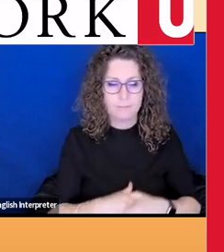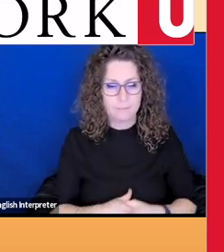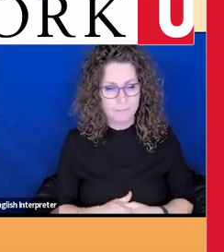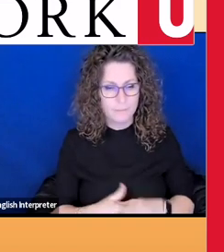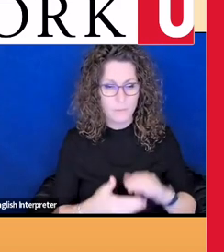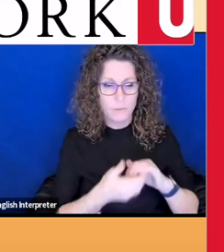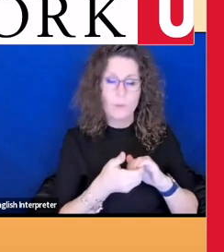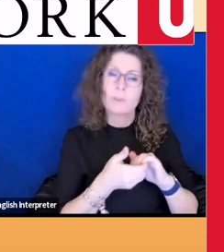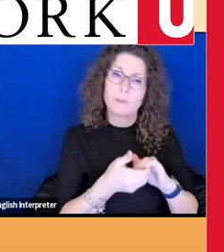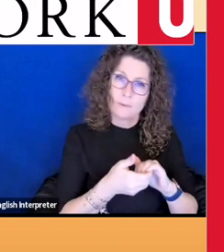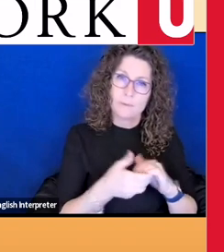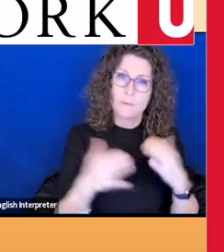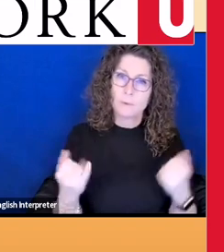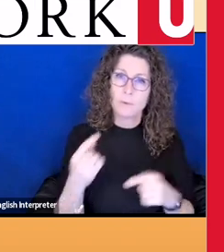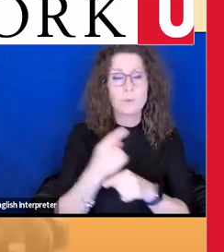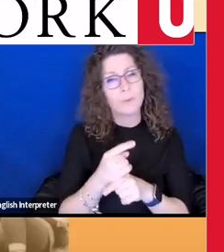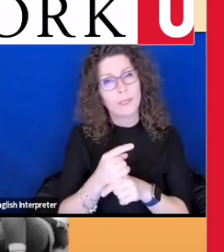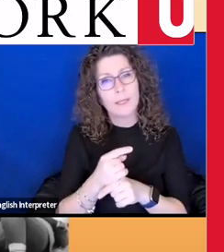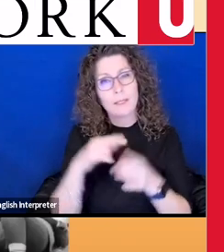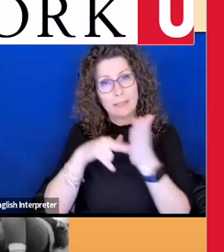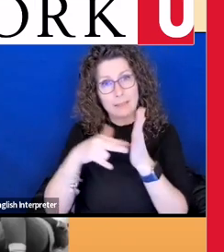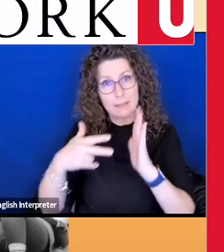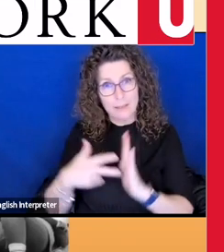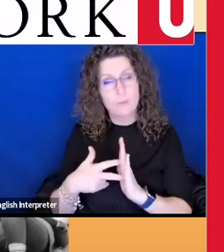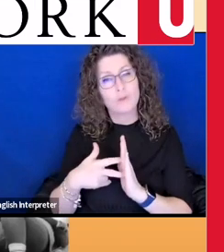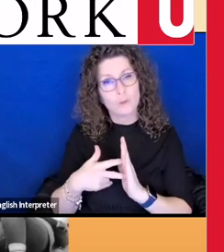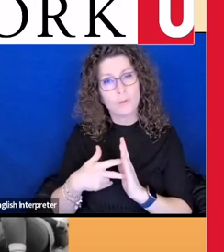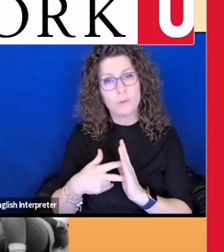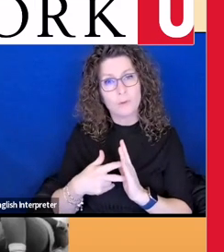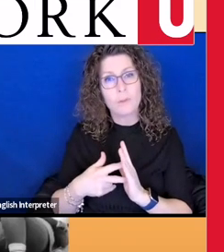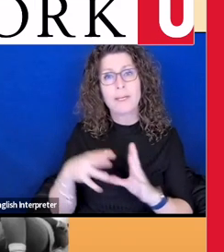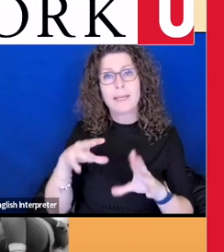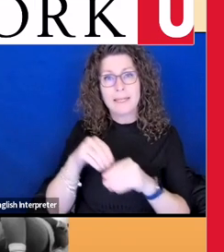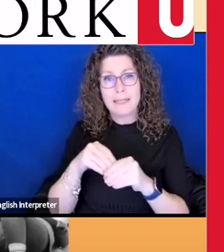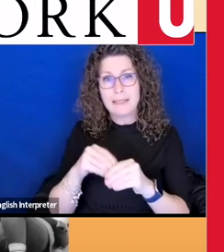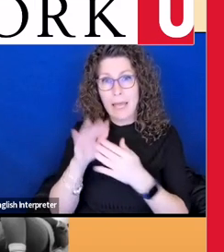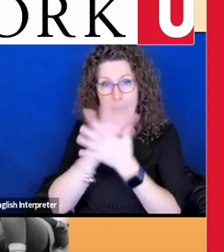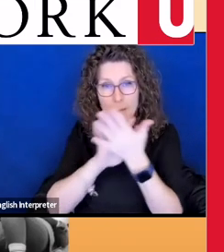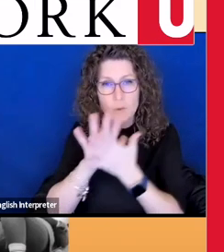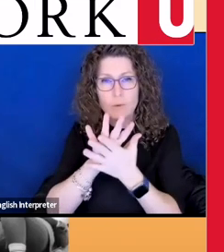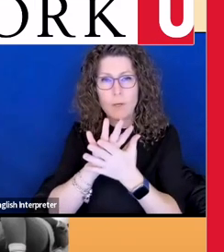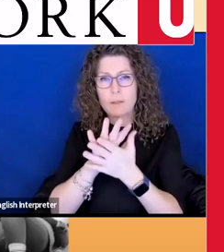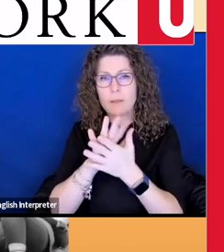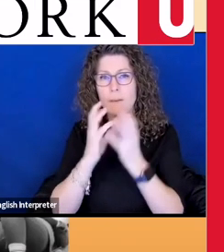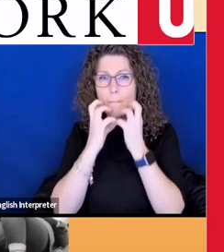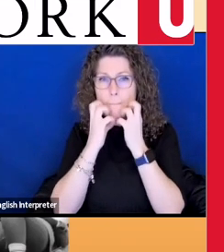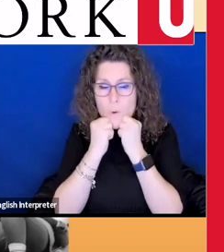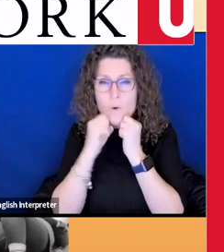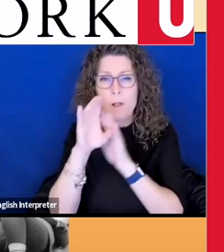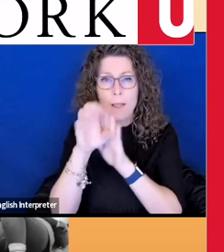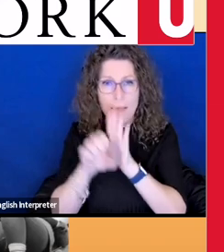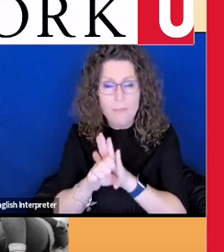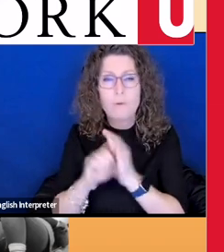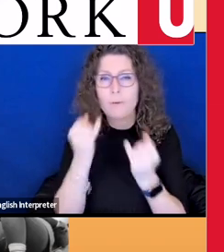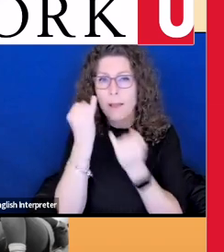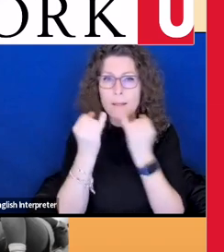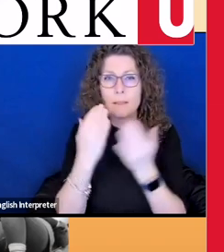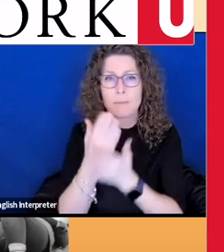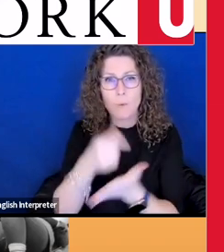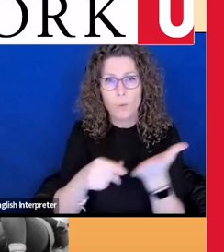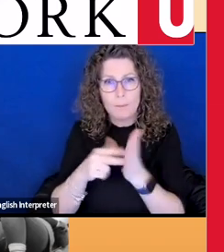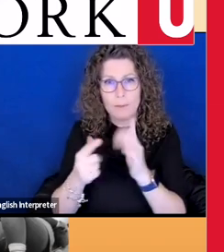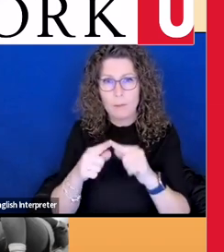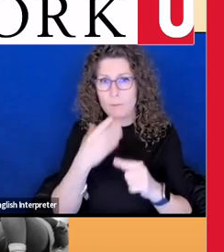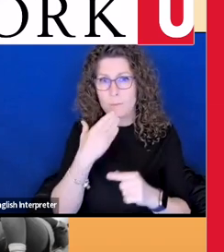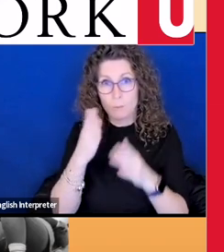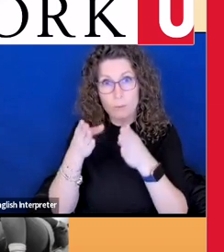Today, solidarity intentions are rooted in abstract moral and ethical ideals about what it means to be a good political agent and about the proper way to